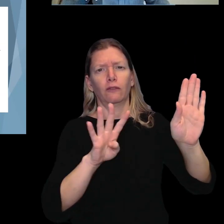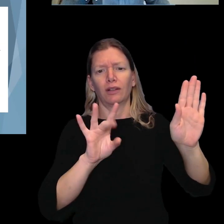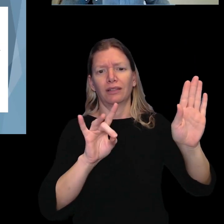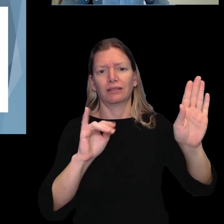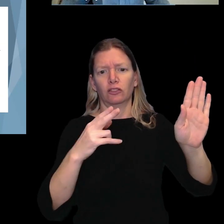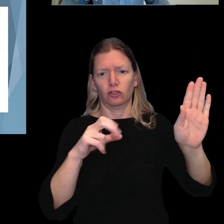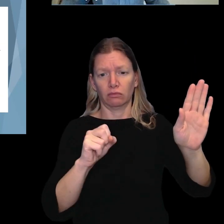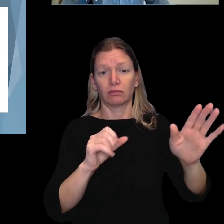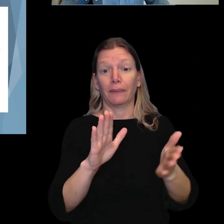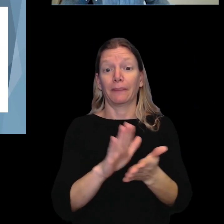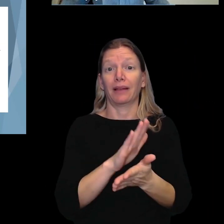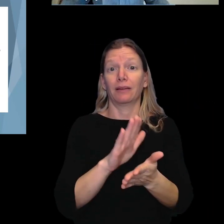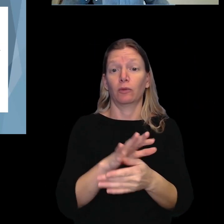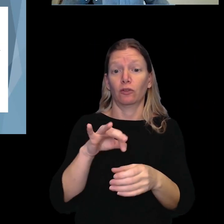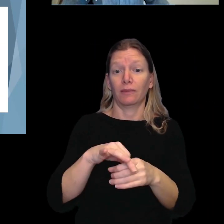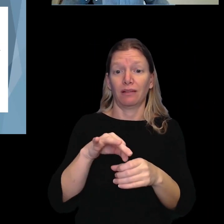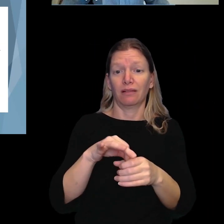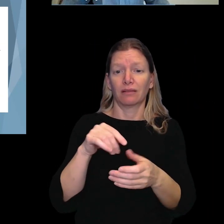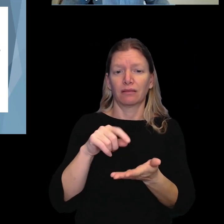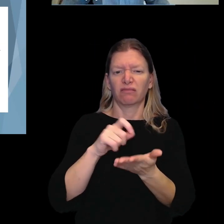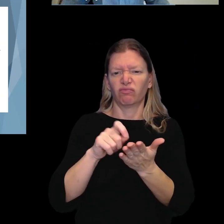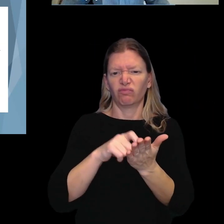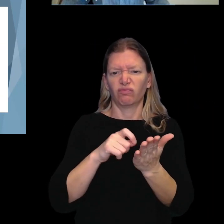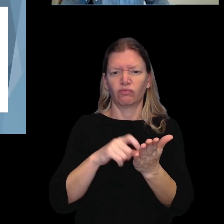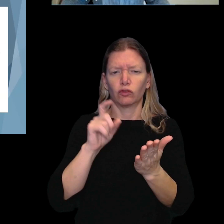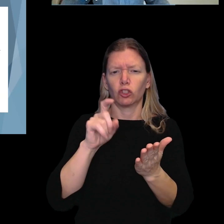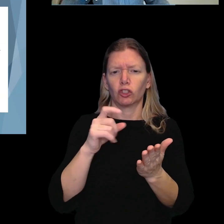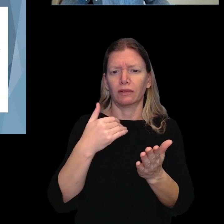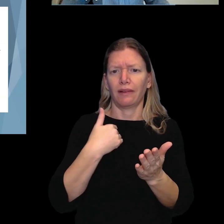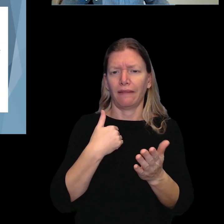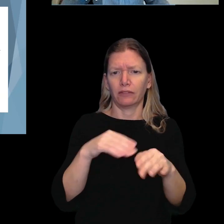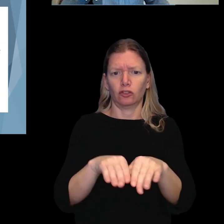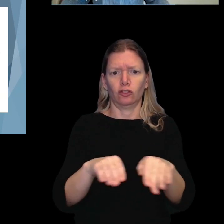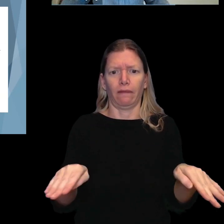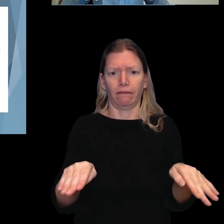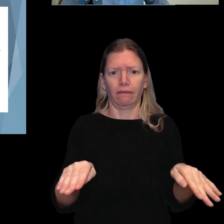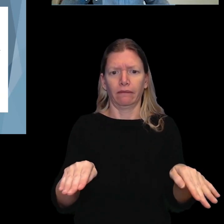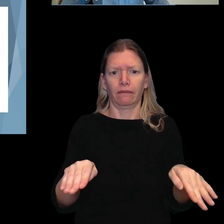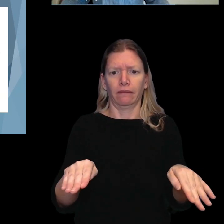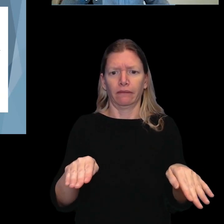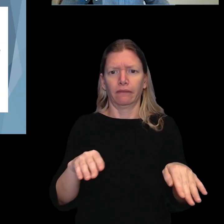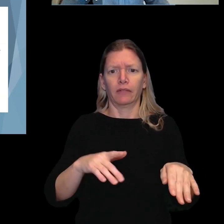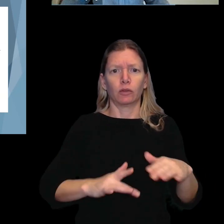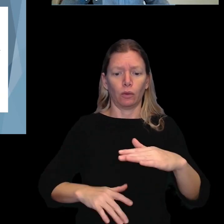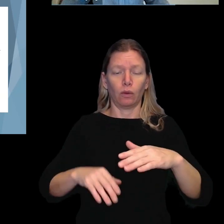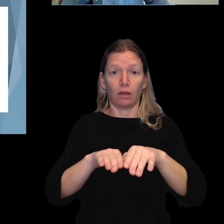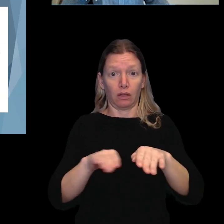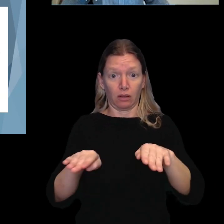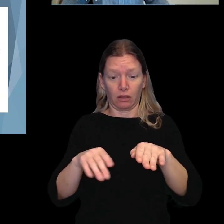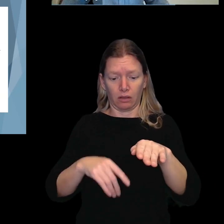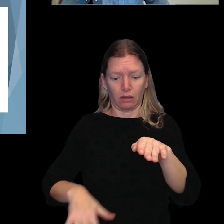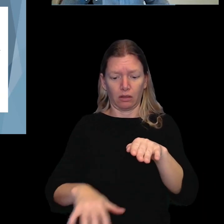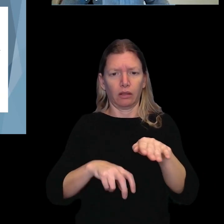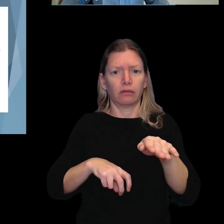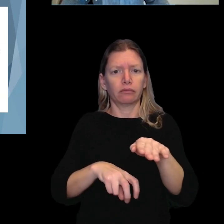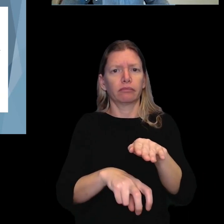floor. With paper ballots, there should be at least one marking shelf that provides enough clear space